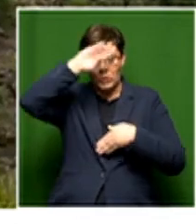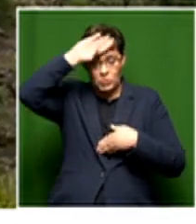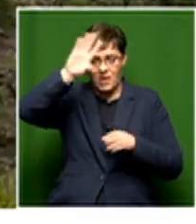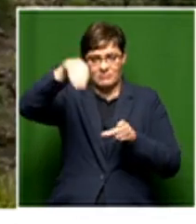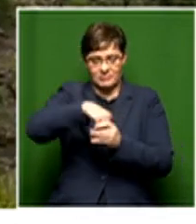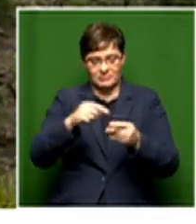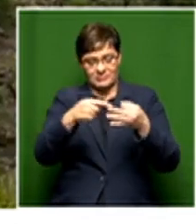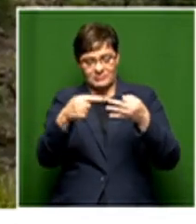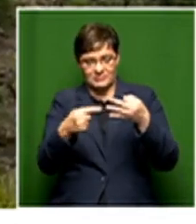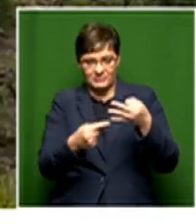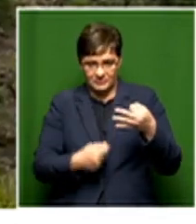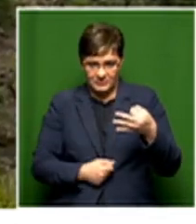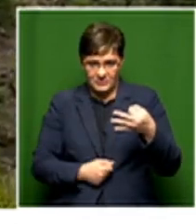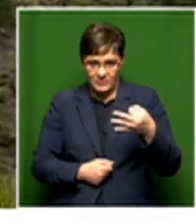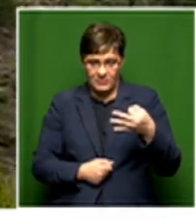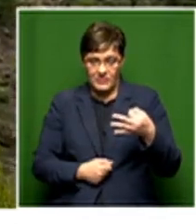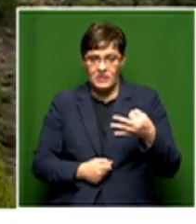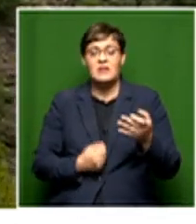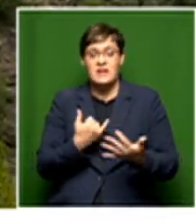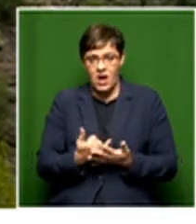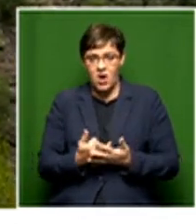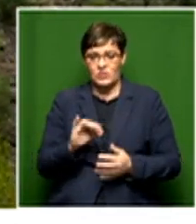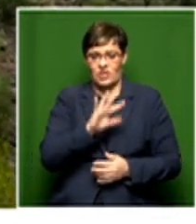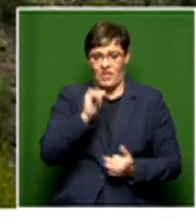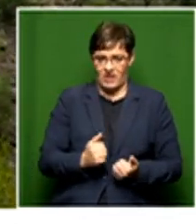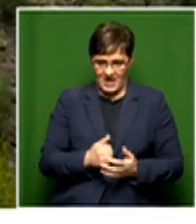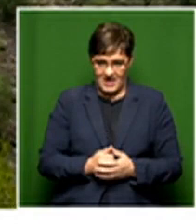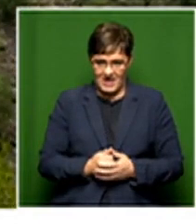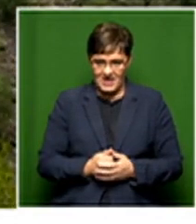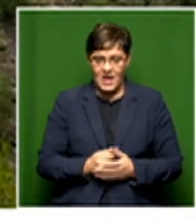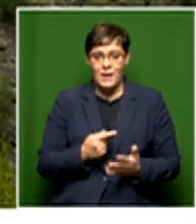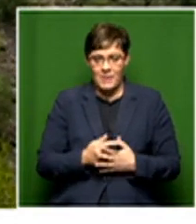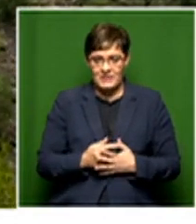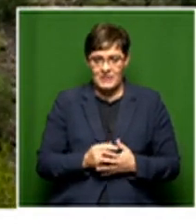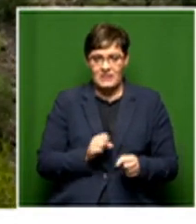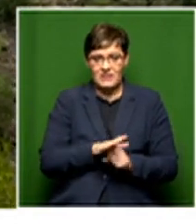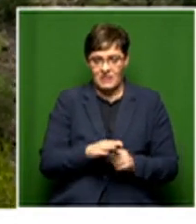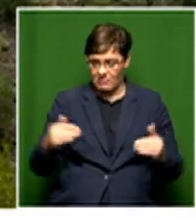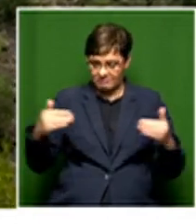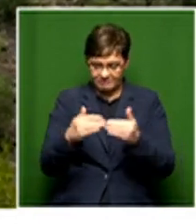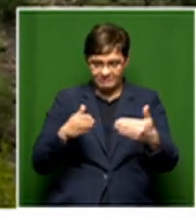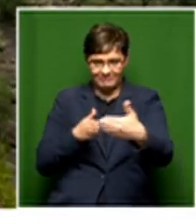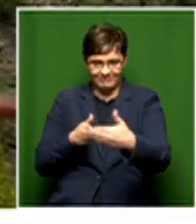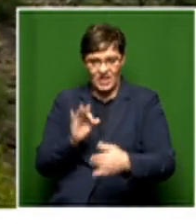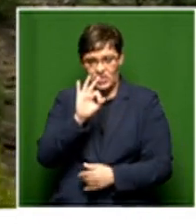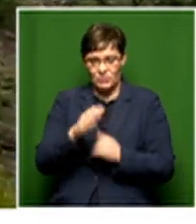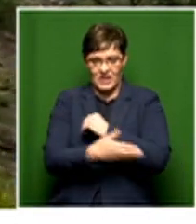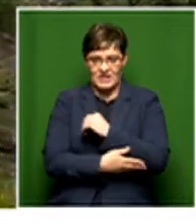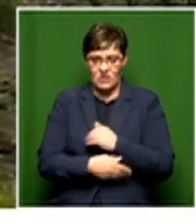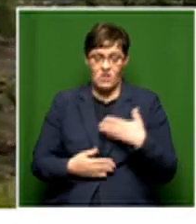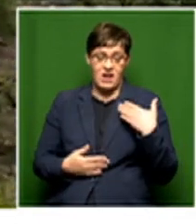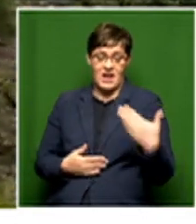spot that we're at. Right now we are standing in South Africa, but this is a confluence where three countries meet. So on